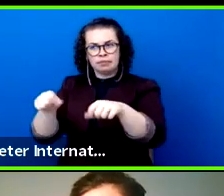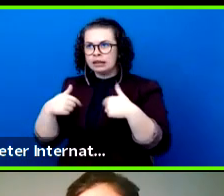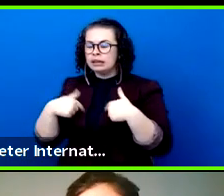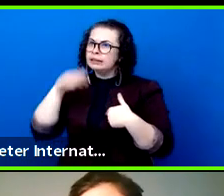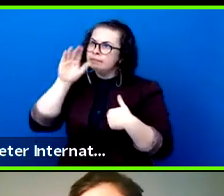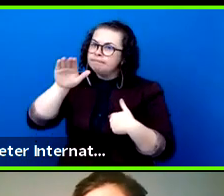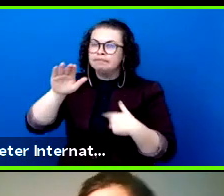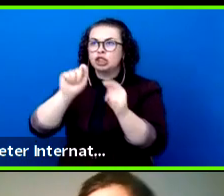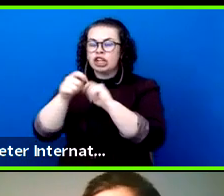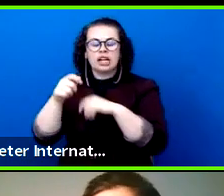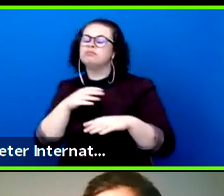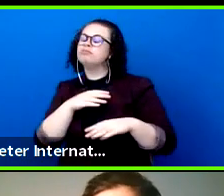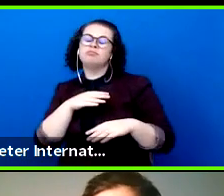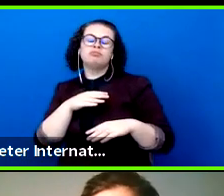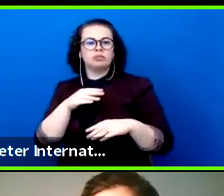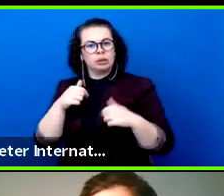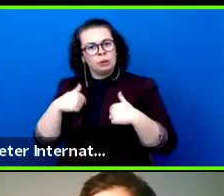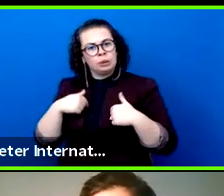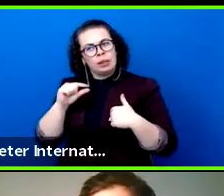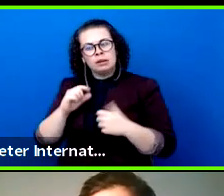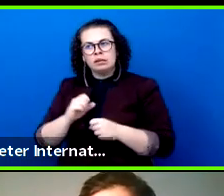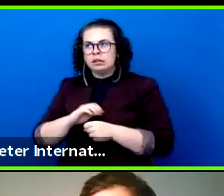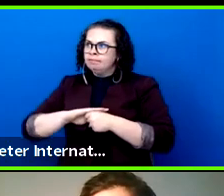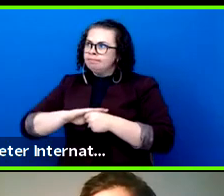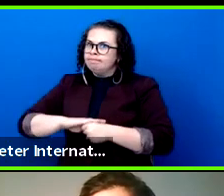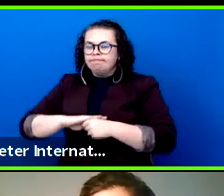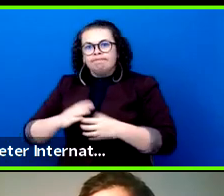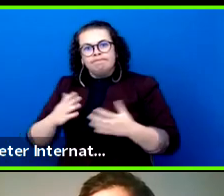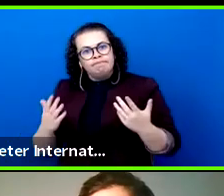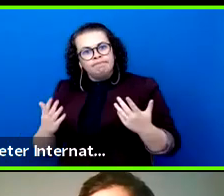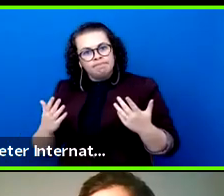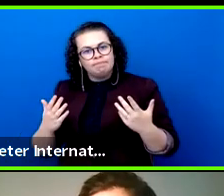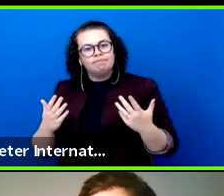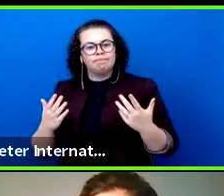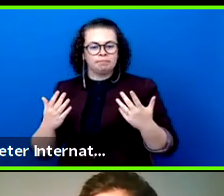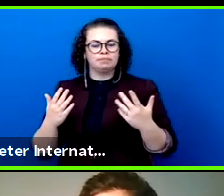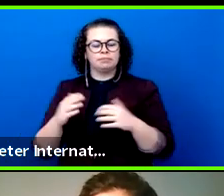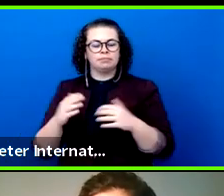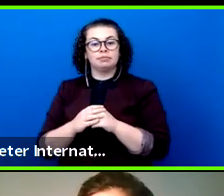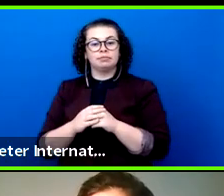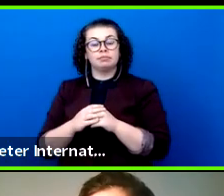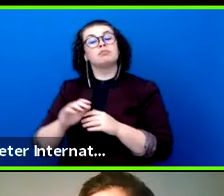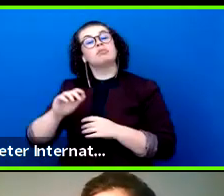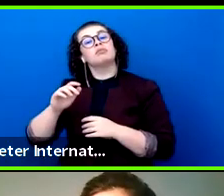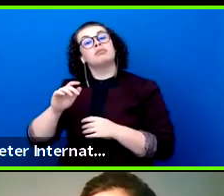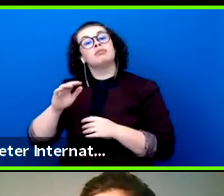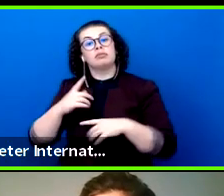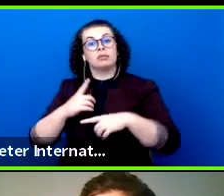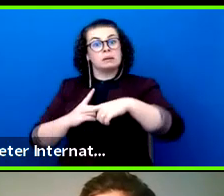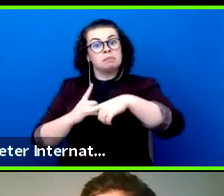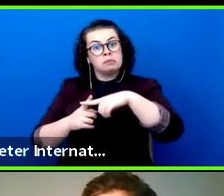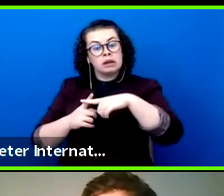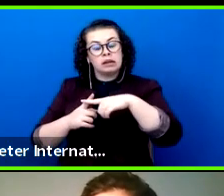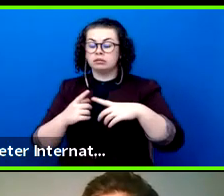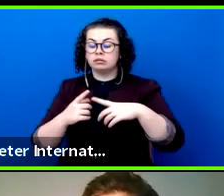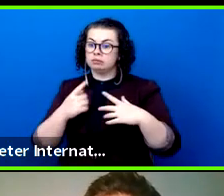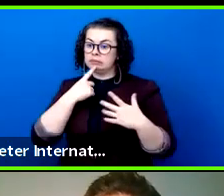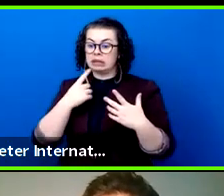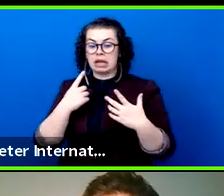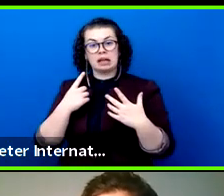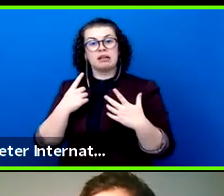and another claim that is very important to think about, that it's not enough to make possible